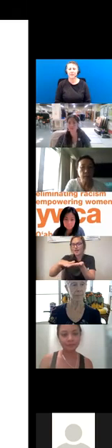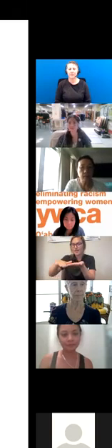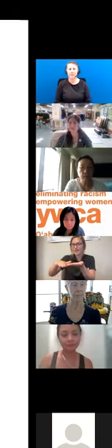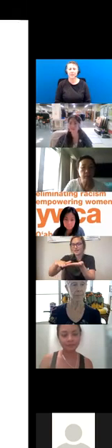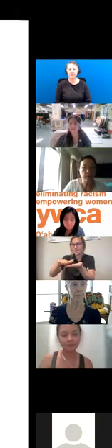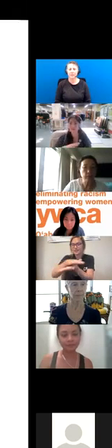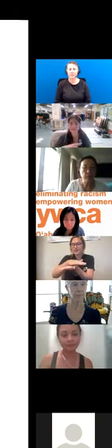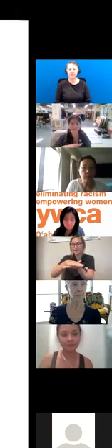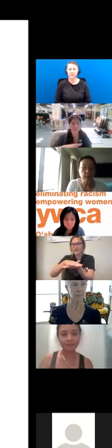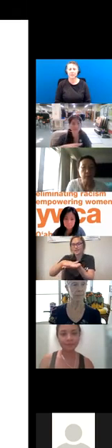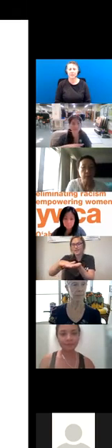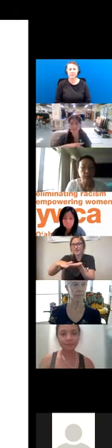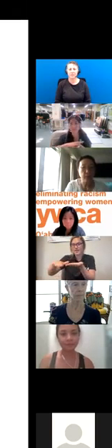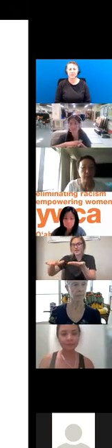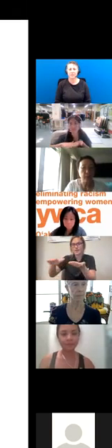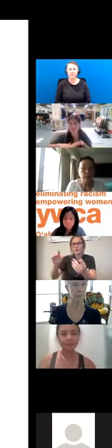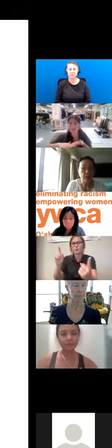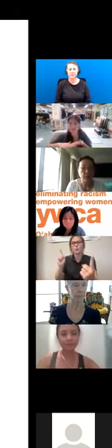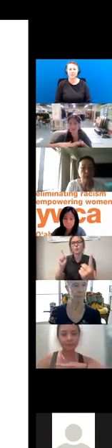So we have nice